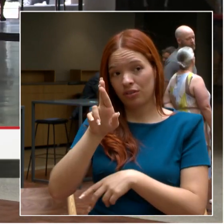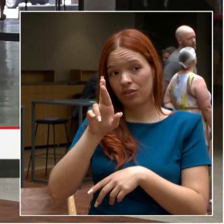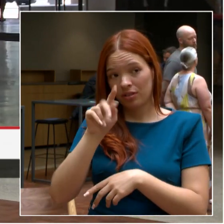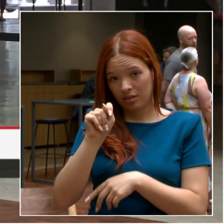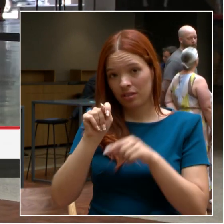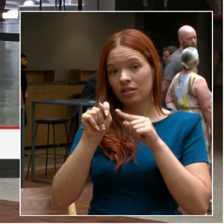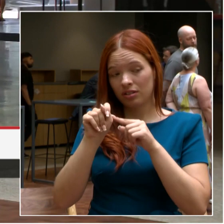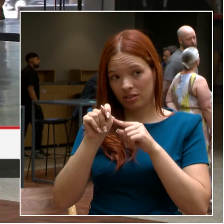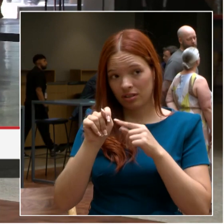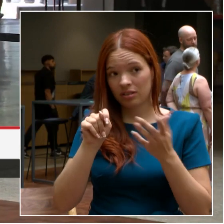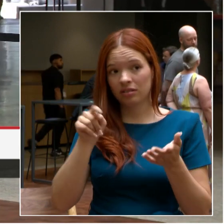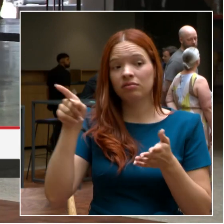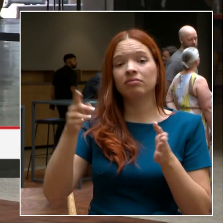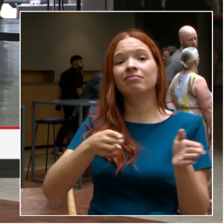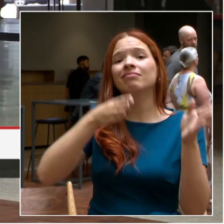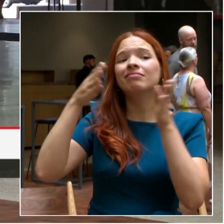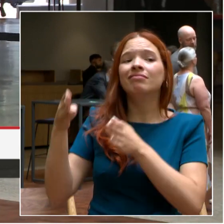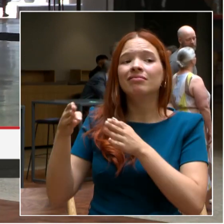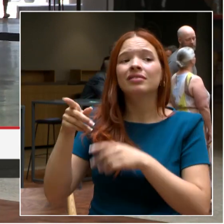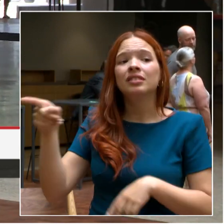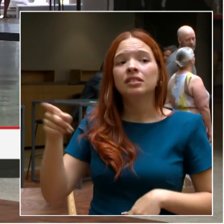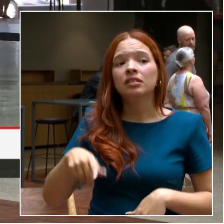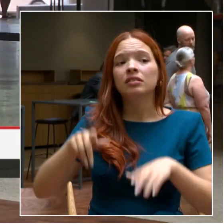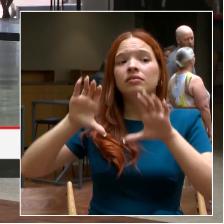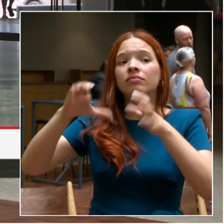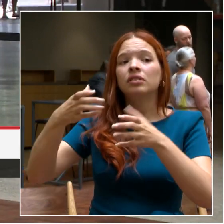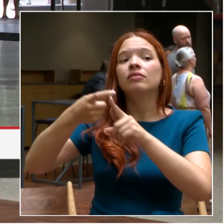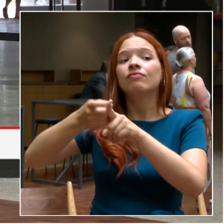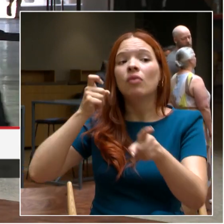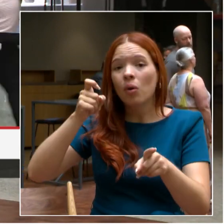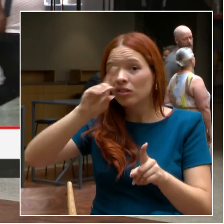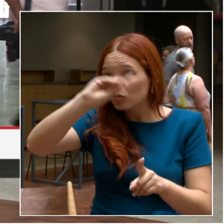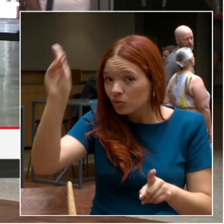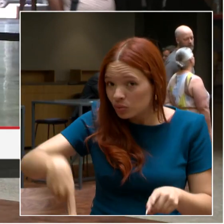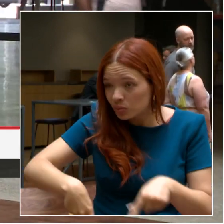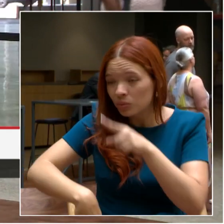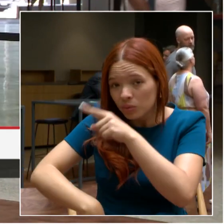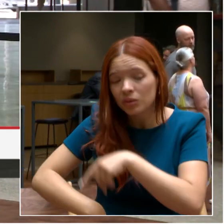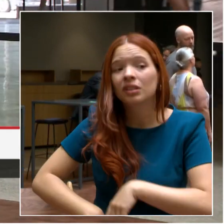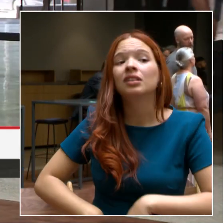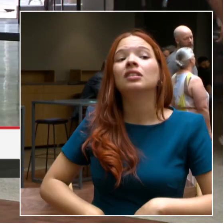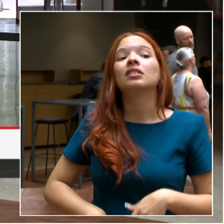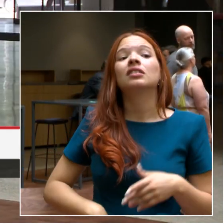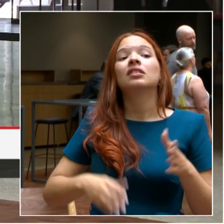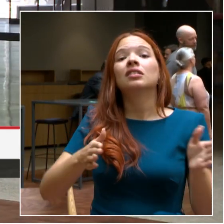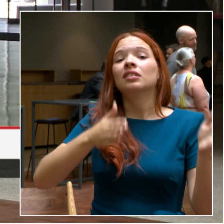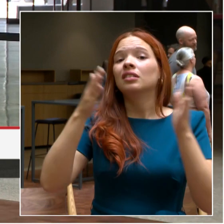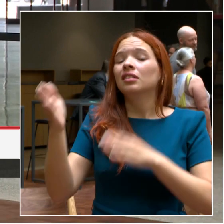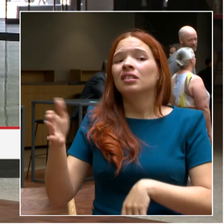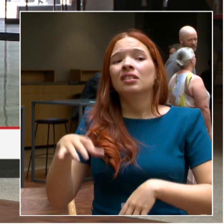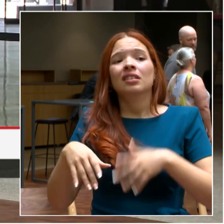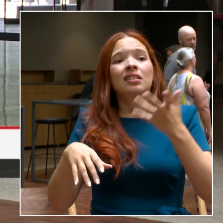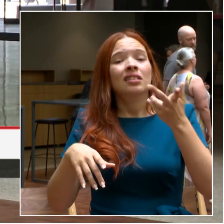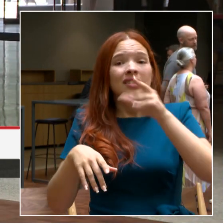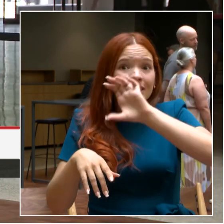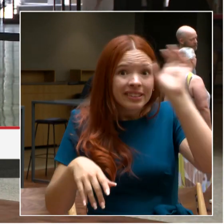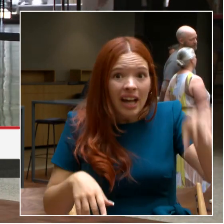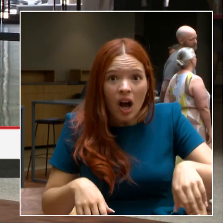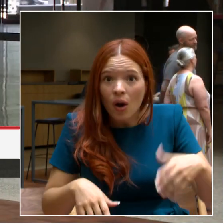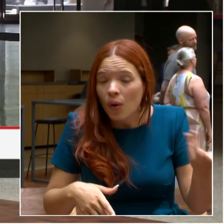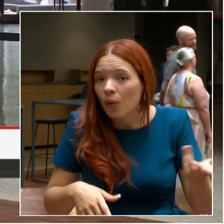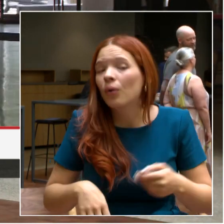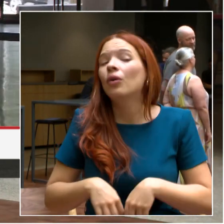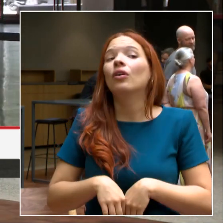Downtown Detroit Partnership, Maurice Cox from Chicago Department of Planning, Tony Griffin, formerly of